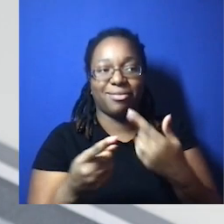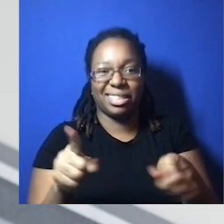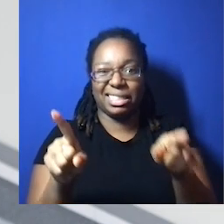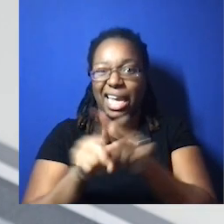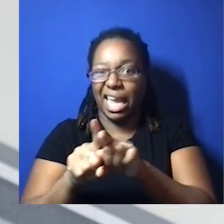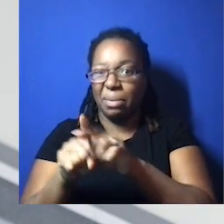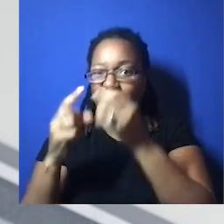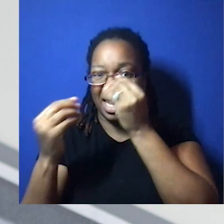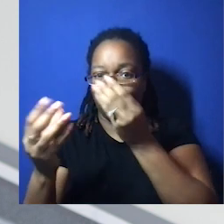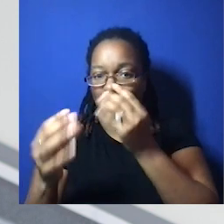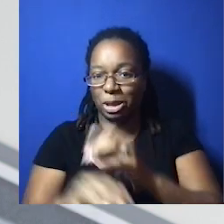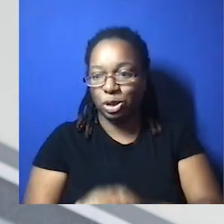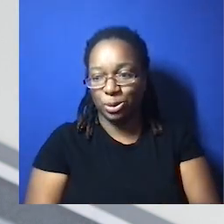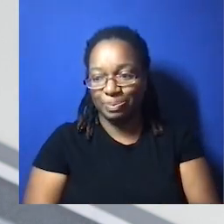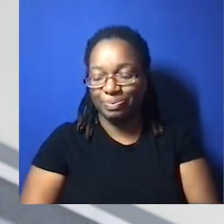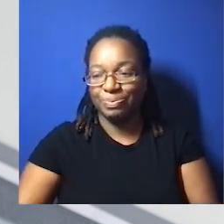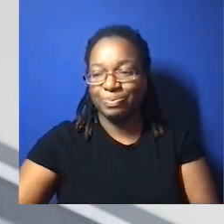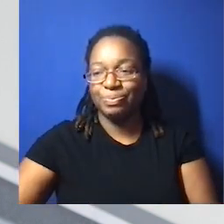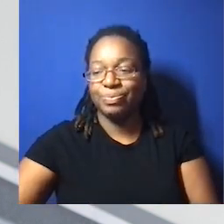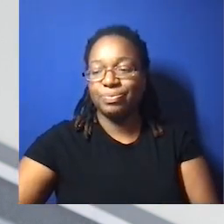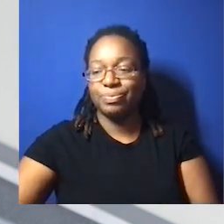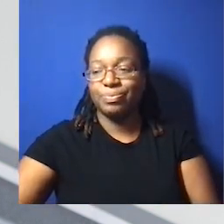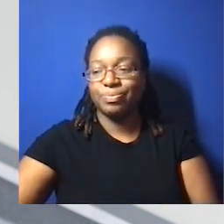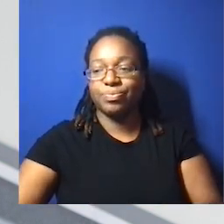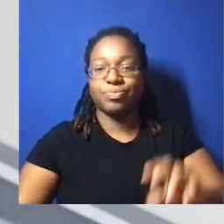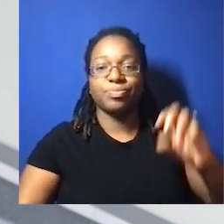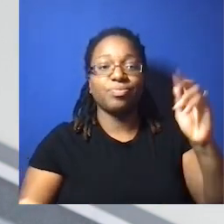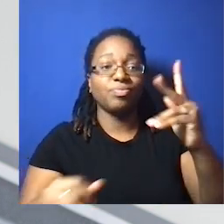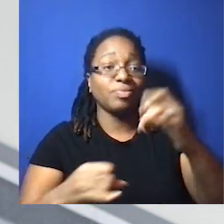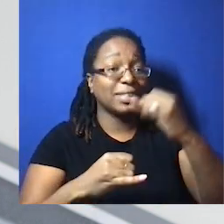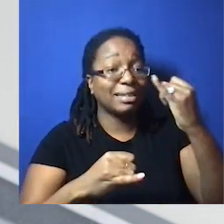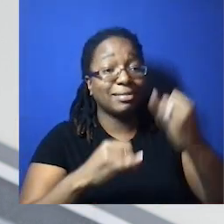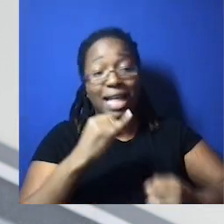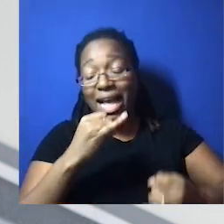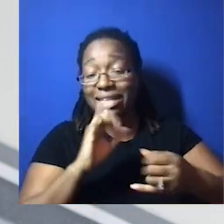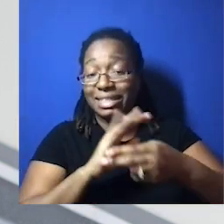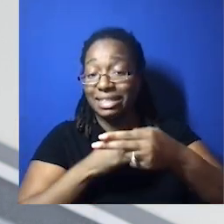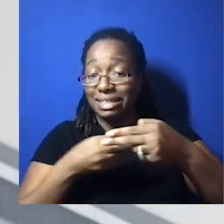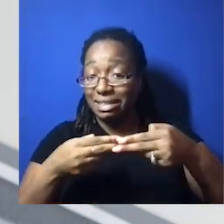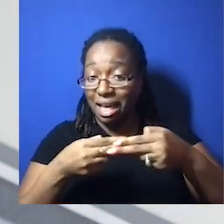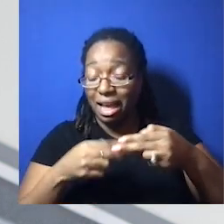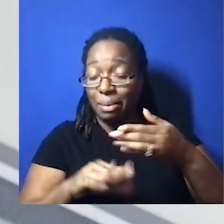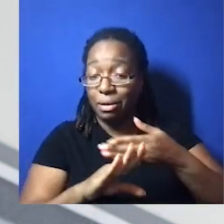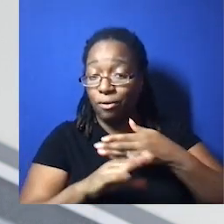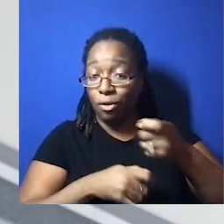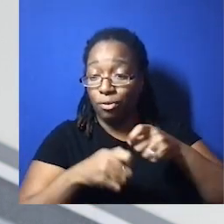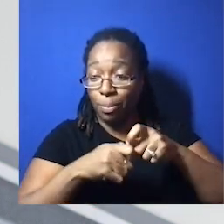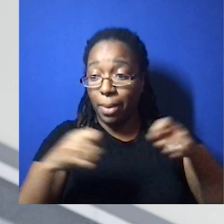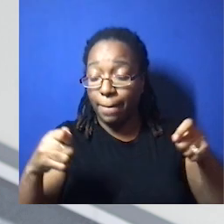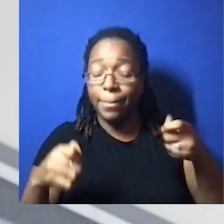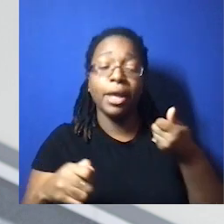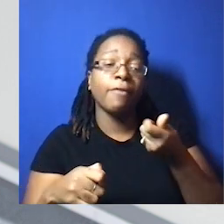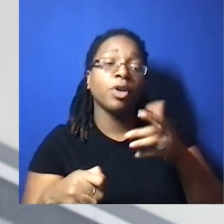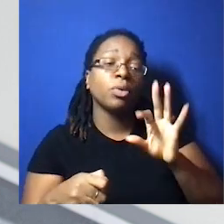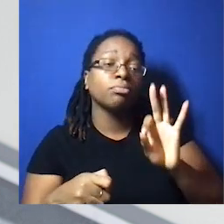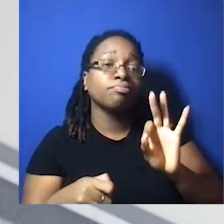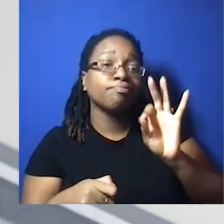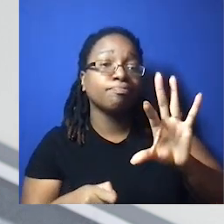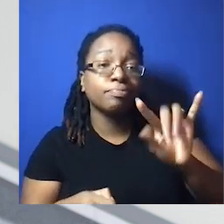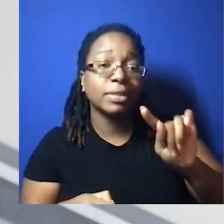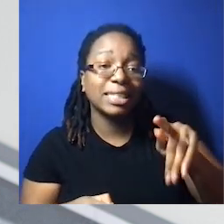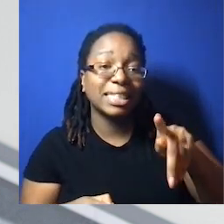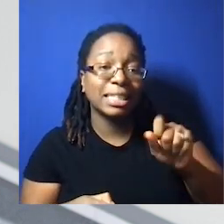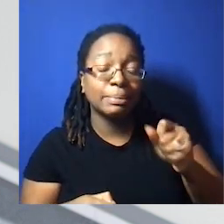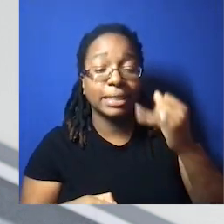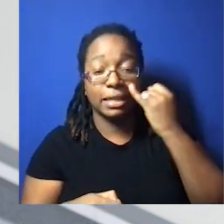All right, so my last slide before sort of the wrap-up side is a couple tips on applying to the